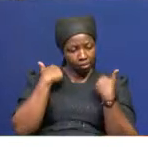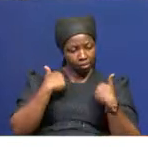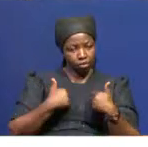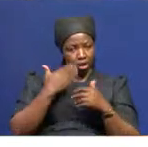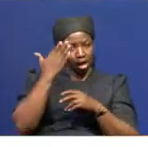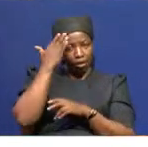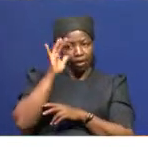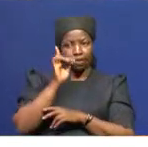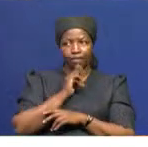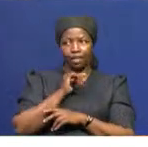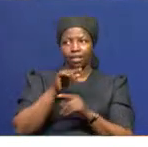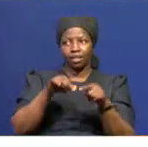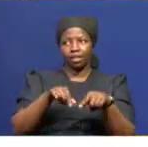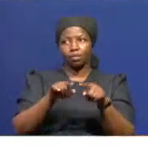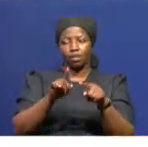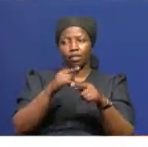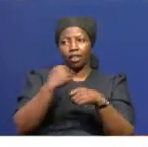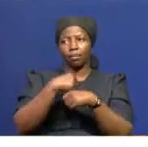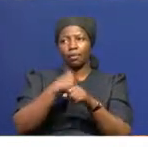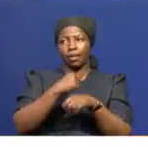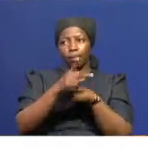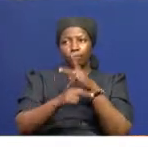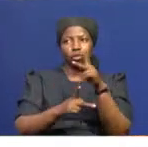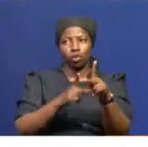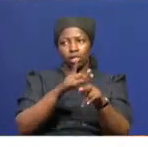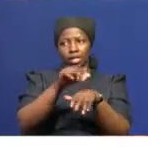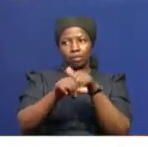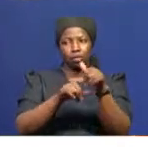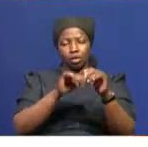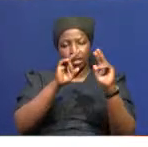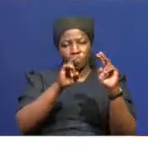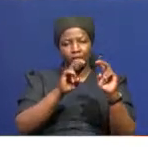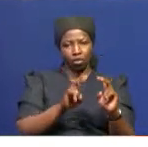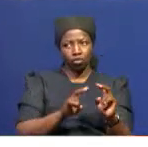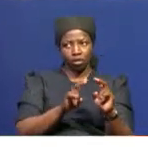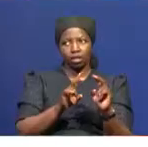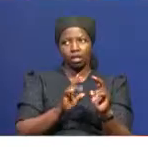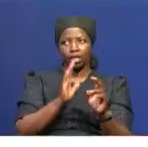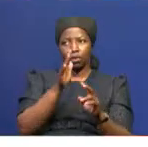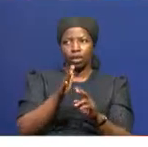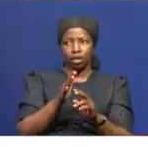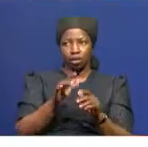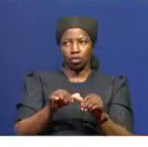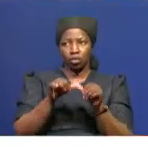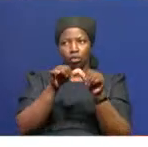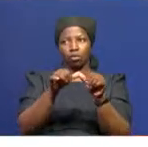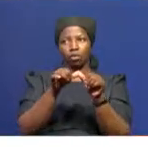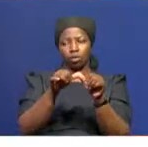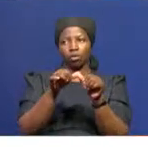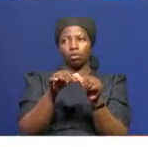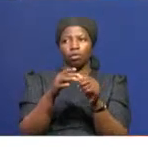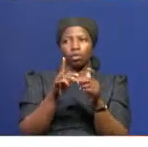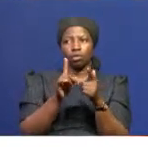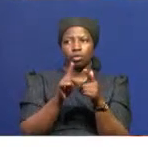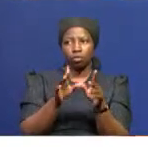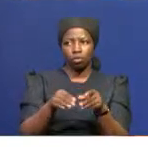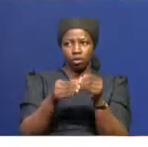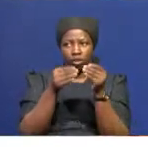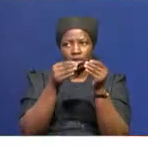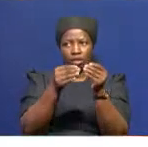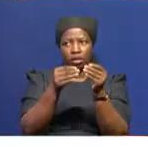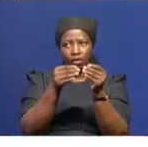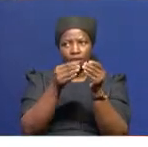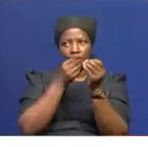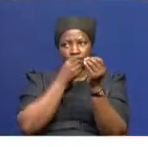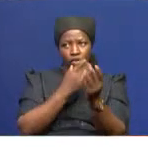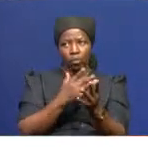that they are making progress insofar as the investigation is concerned, and they will be going ahead to provide an